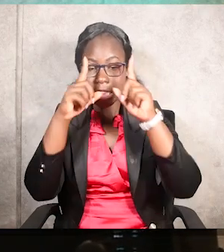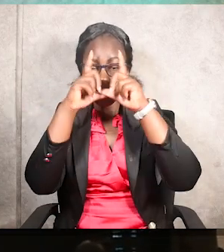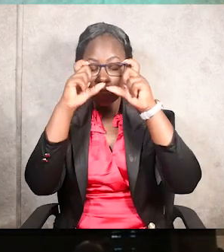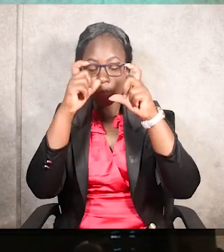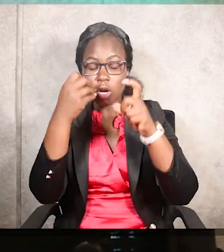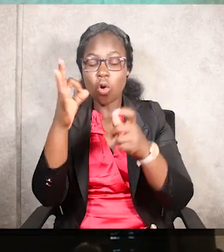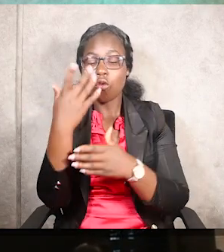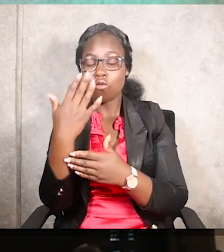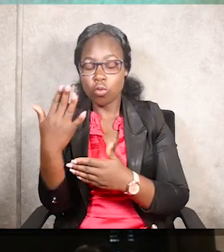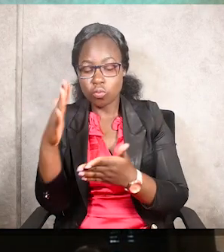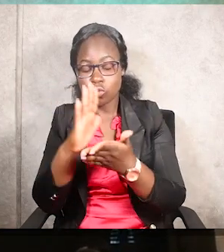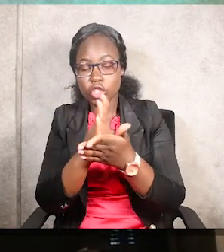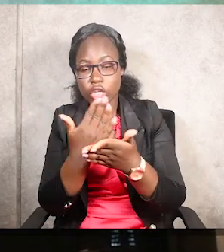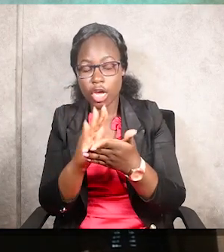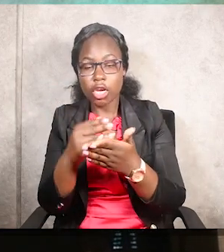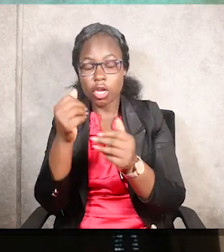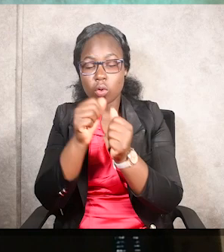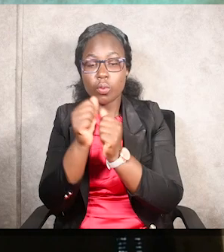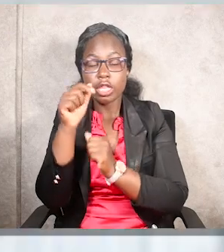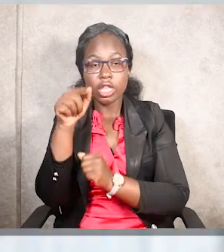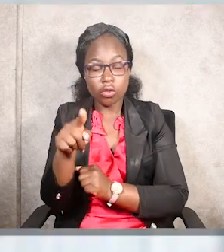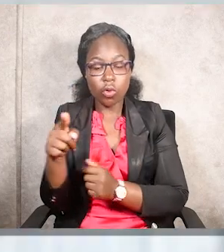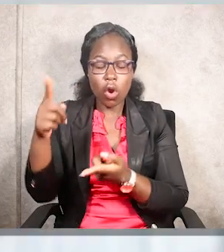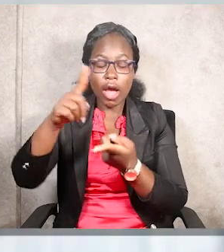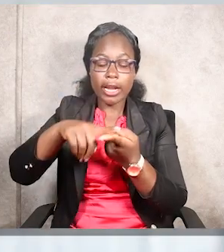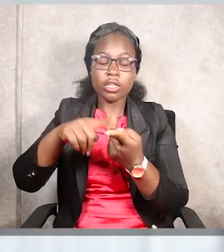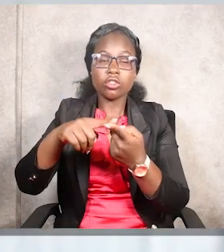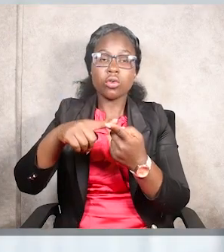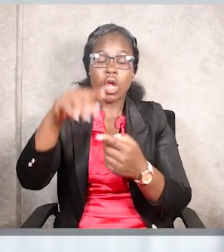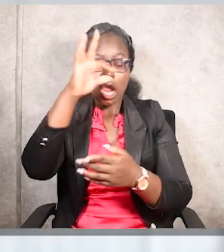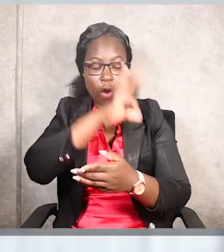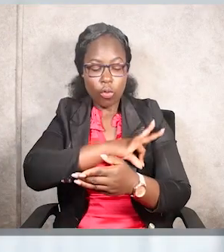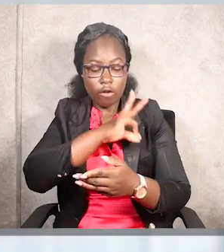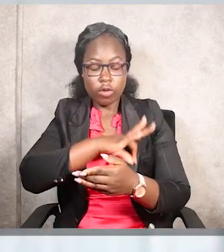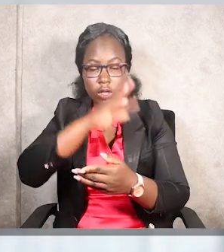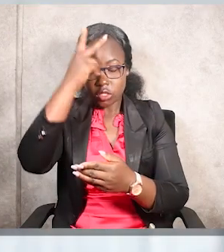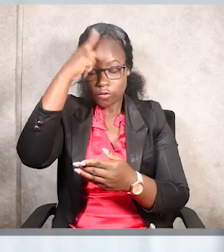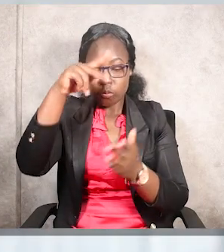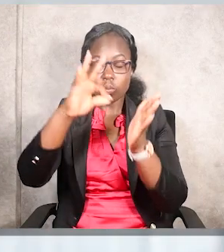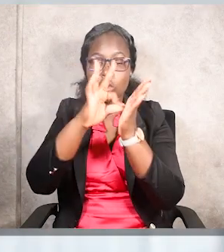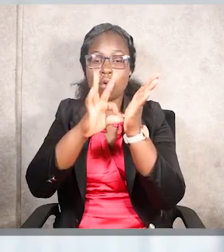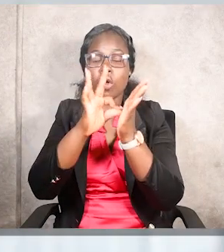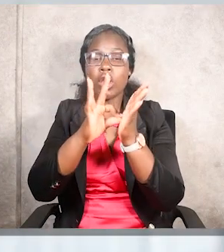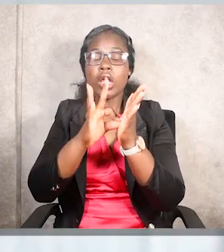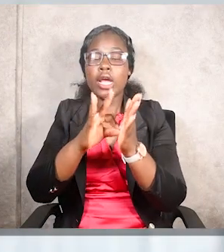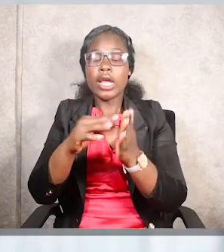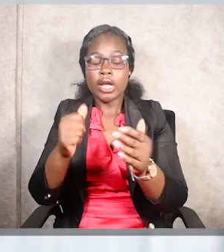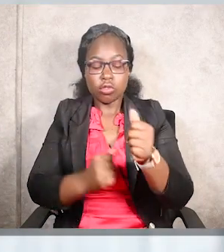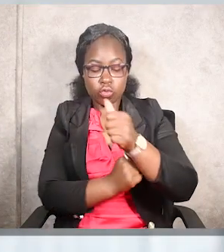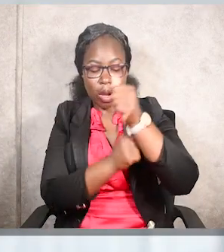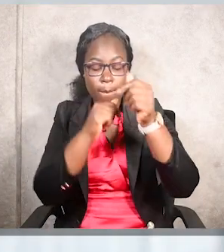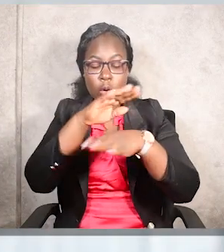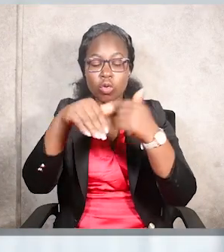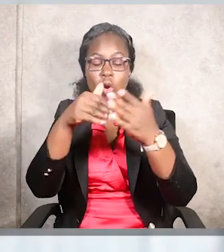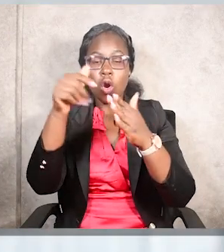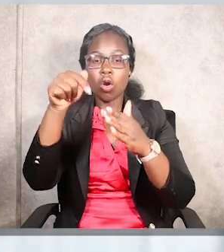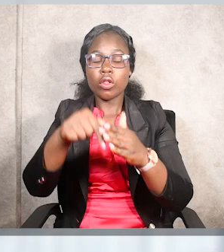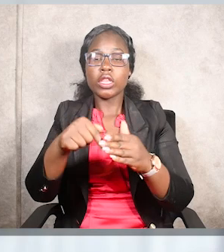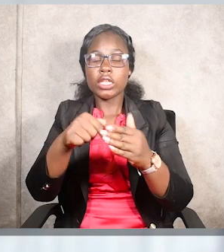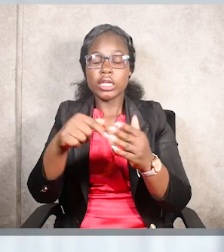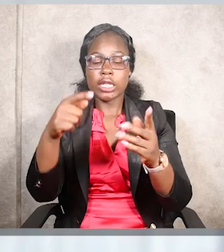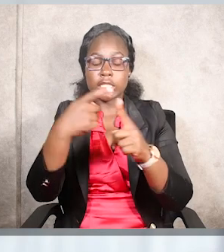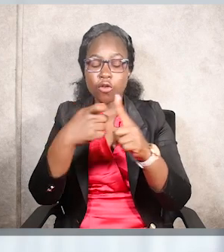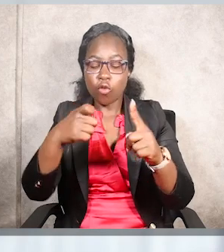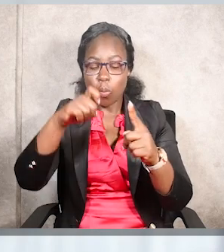materials that we are sharing with you. Additionally, we have invested in a policy framework to support all these engagements, ranging from